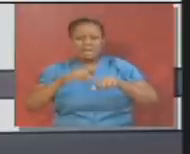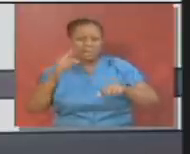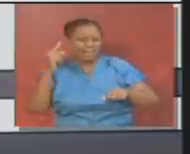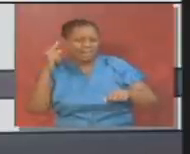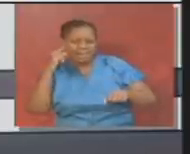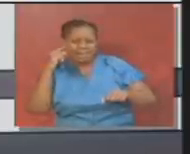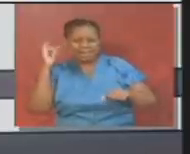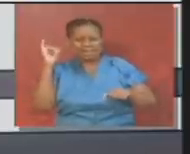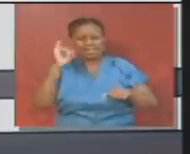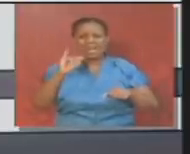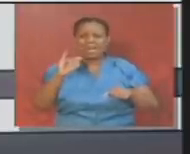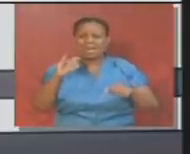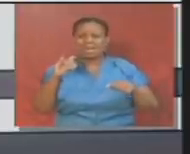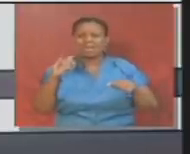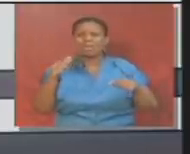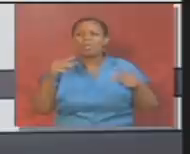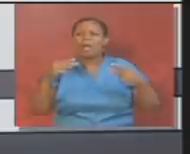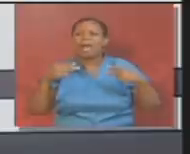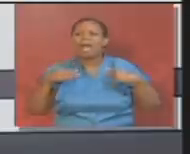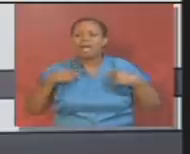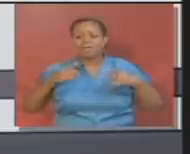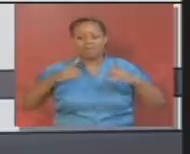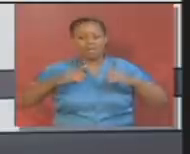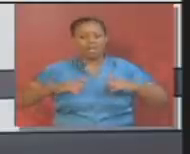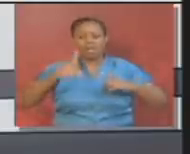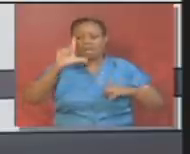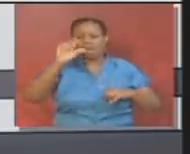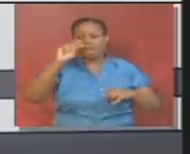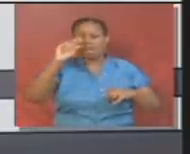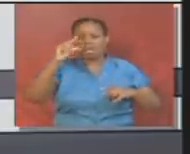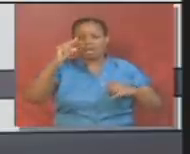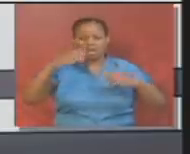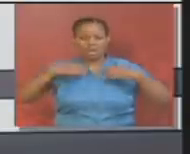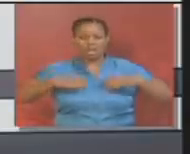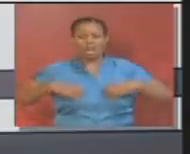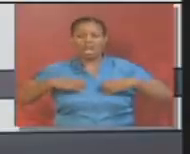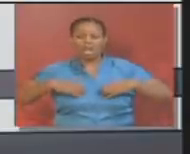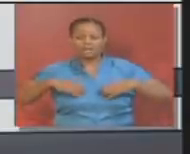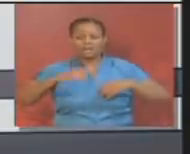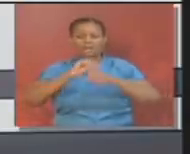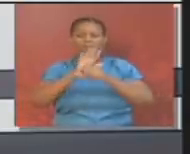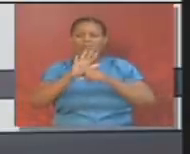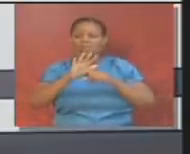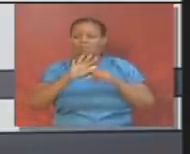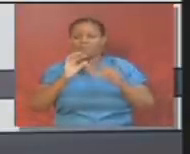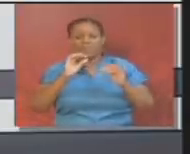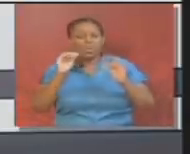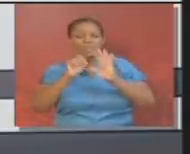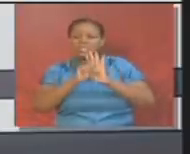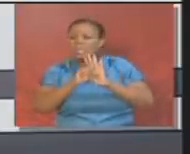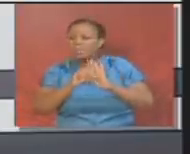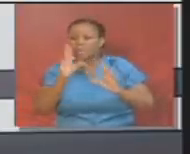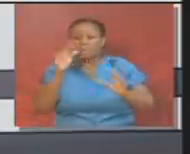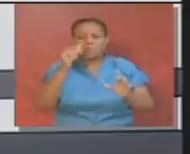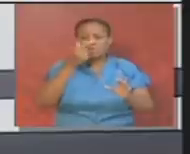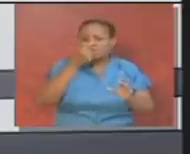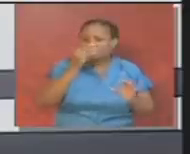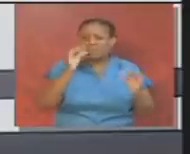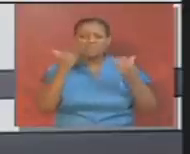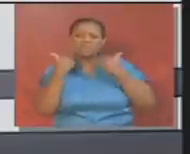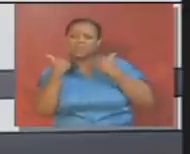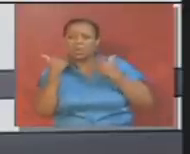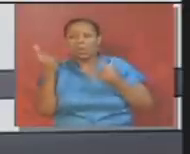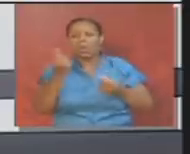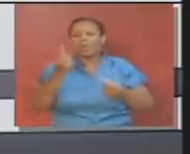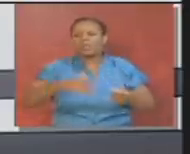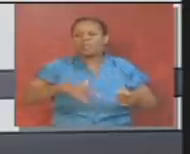normal routines. So I hope this information I've provided would be helpful and that we will all continue the measures which we have all